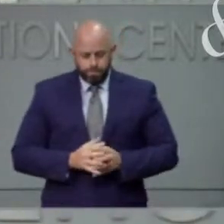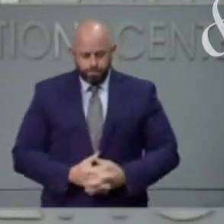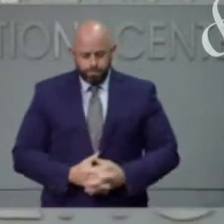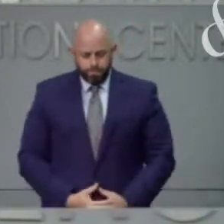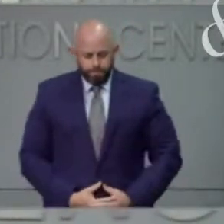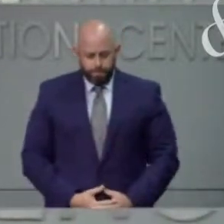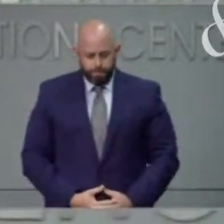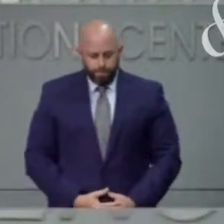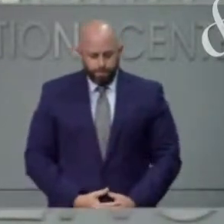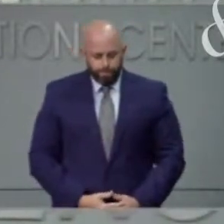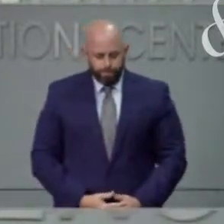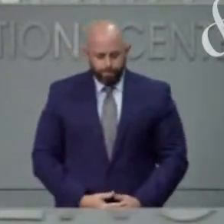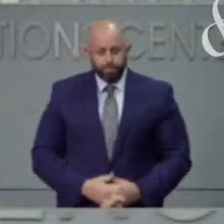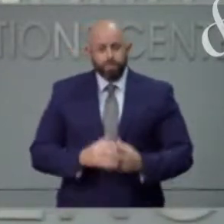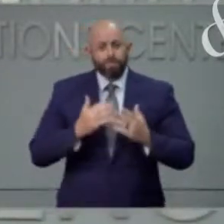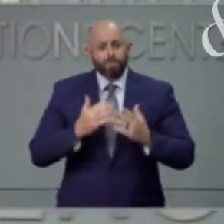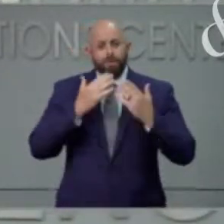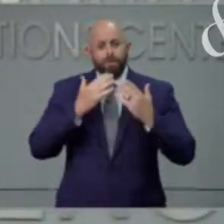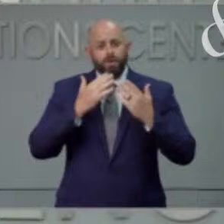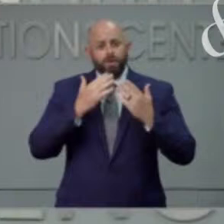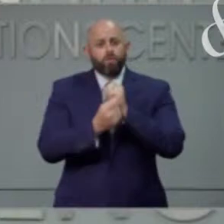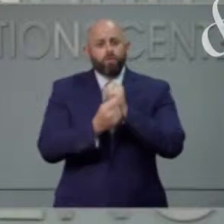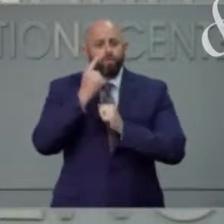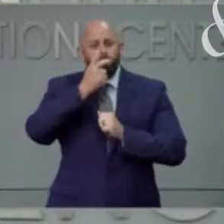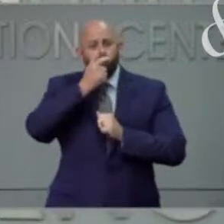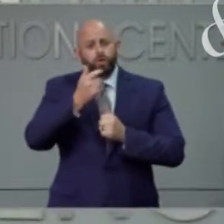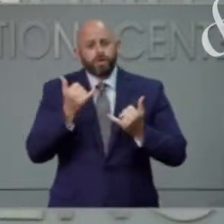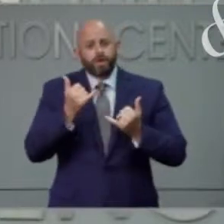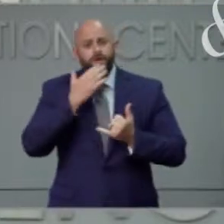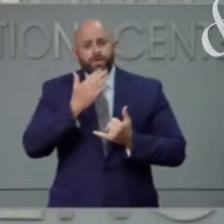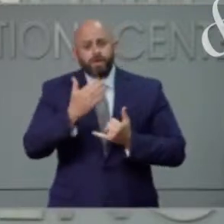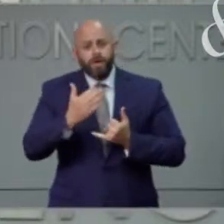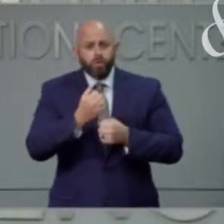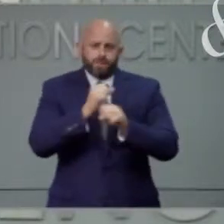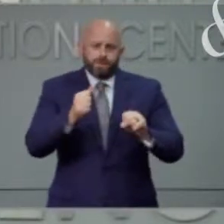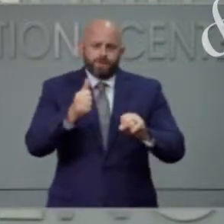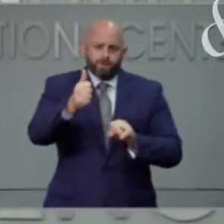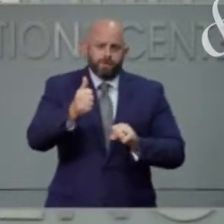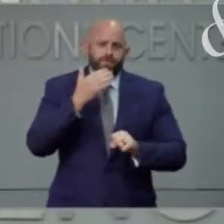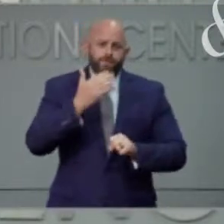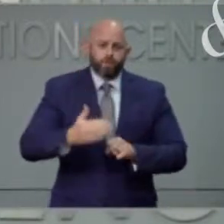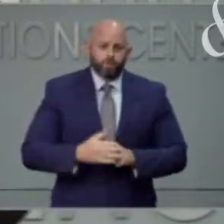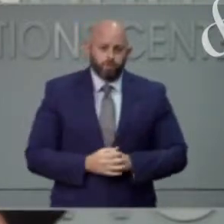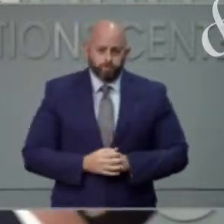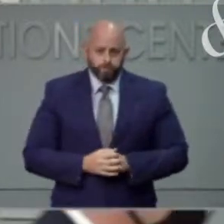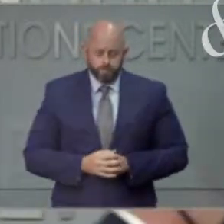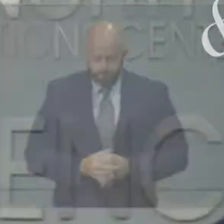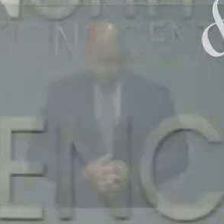Thank you, everybody, for joining us today. Stay safe out there. Thank you.